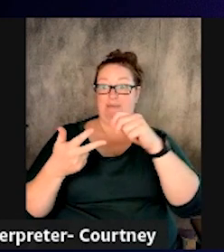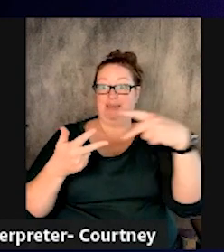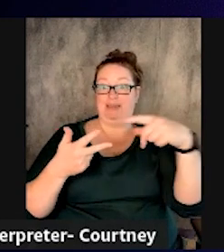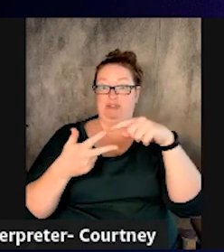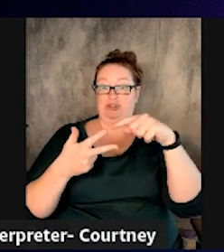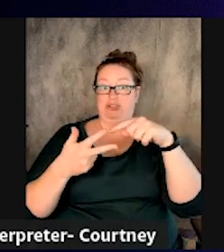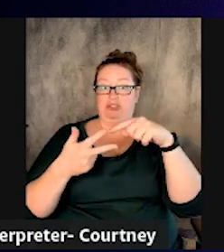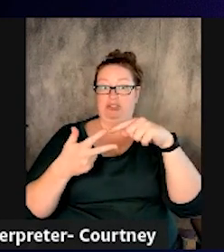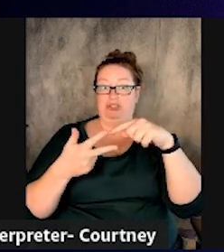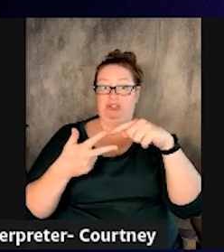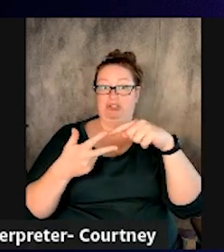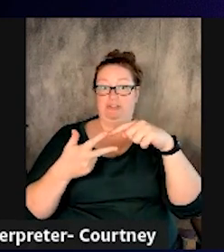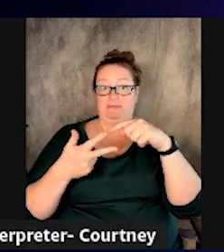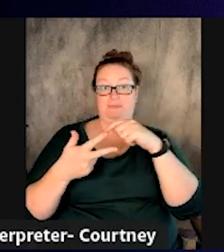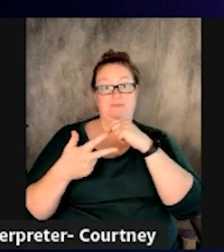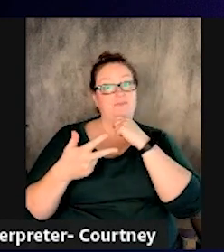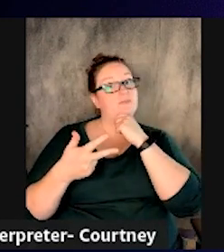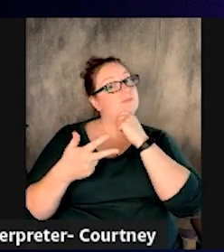and